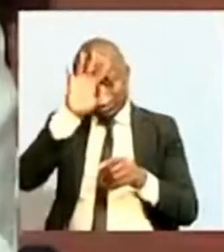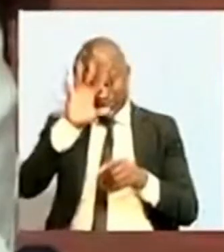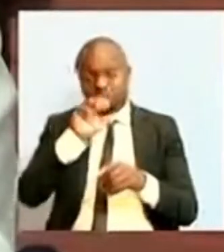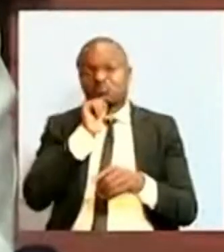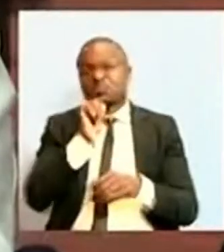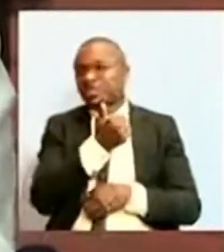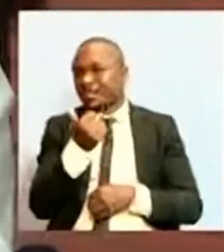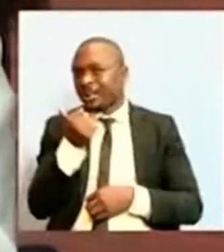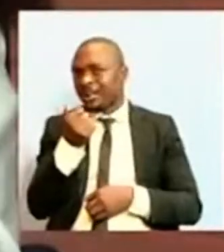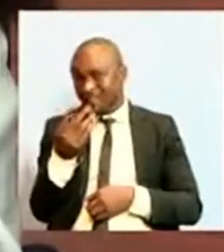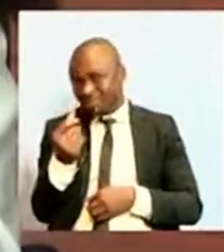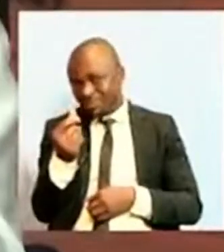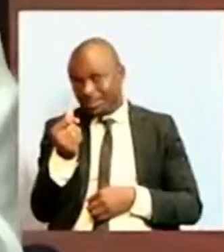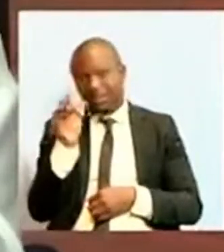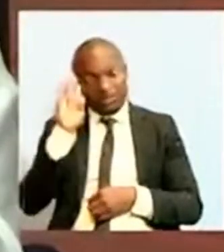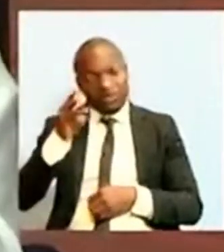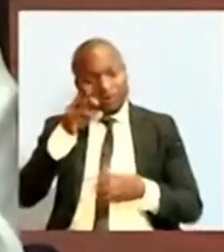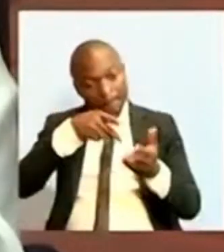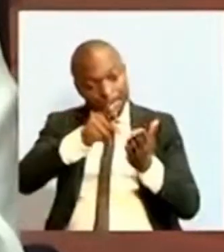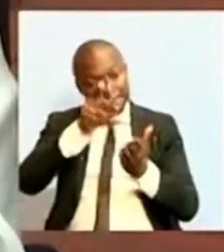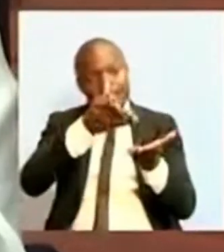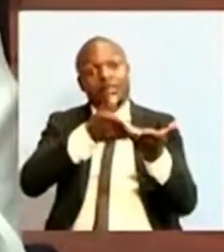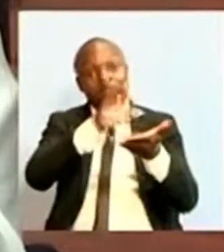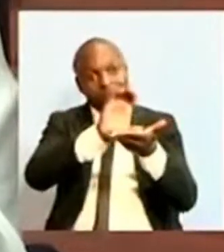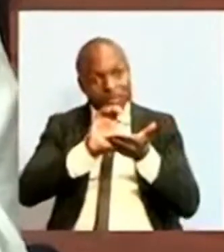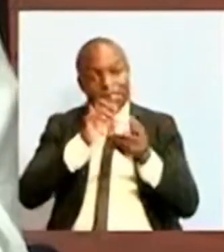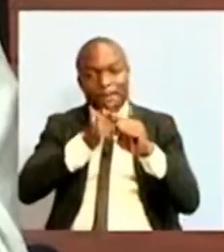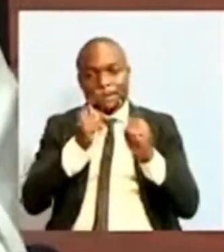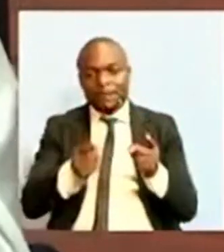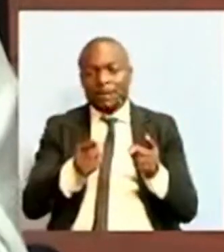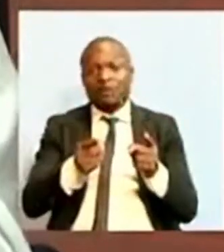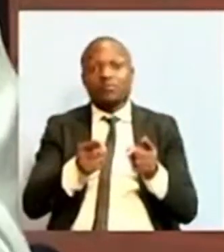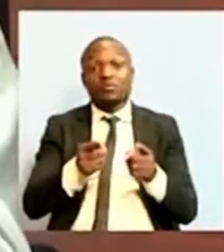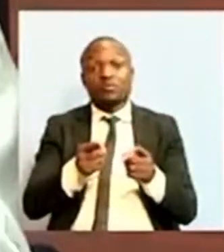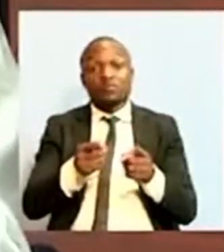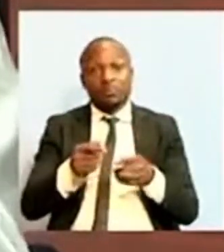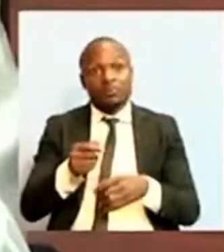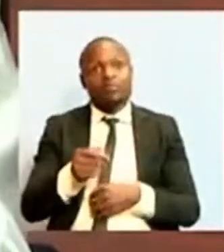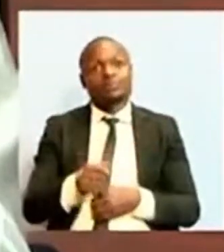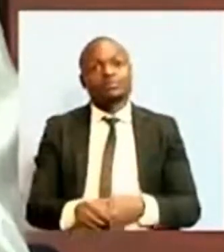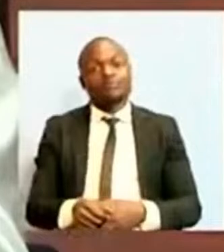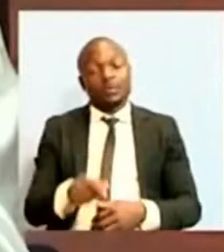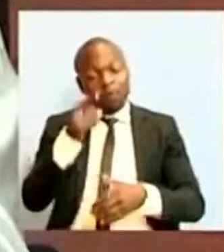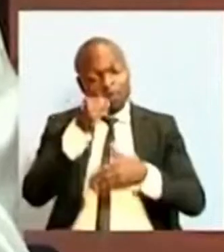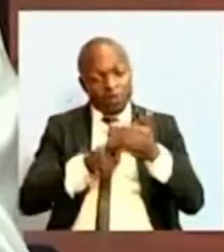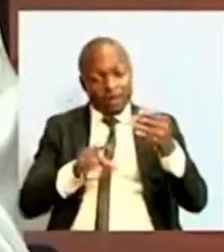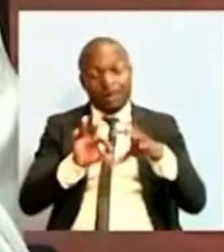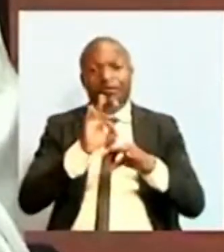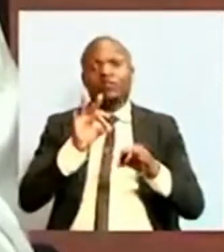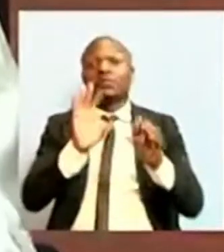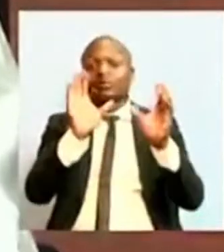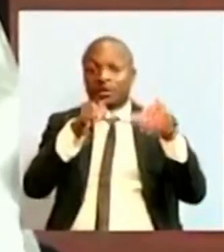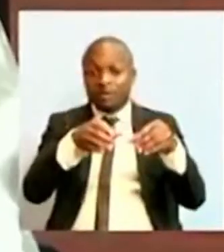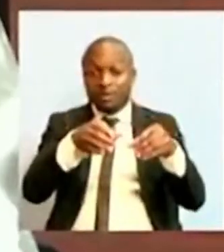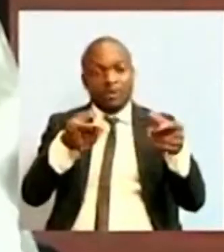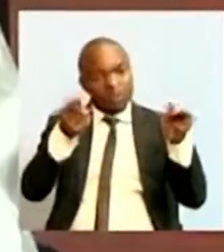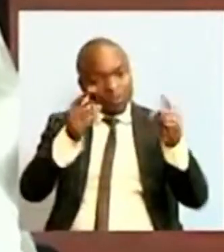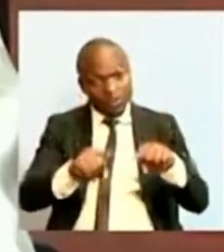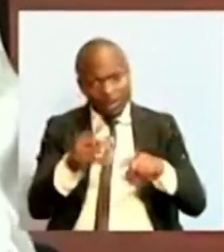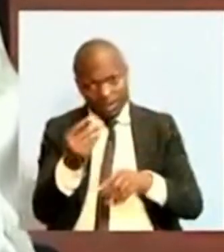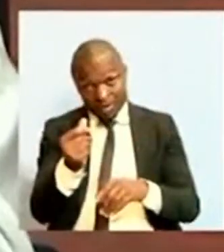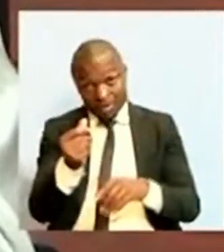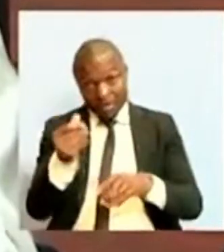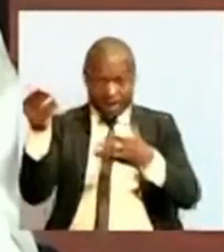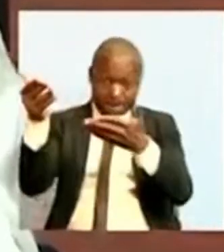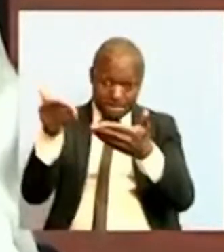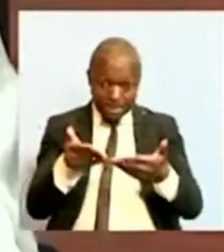from other revenue, you would settle this debt. But for me, what I find, Chair, from councils is that when monies